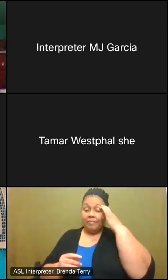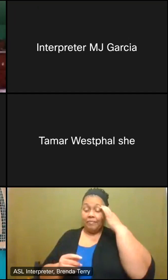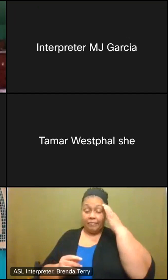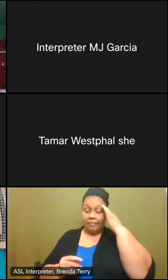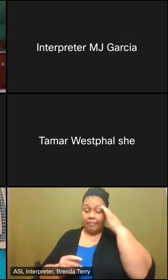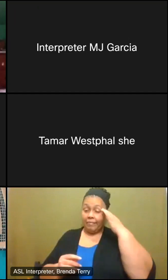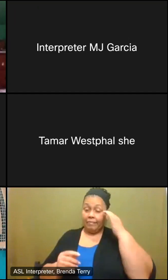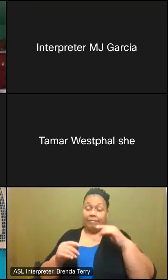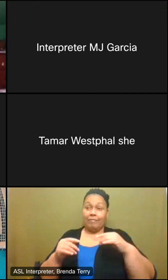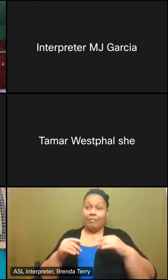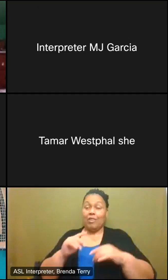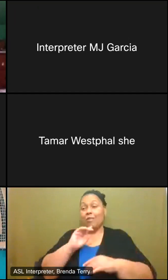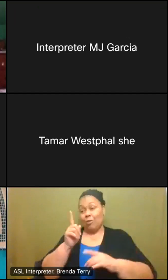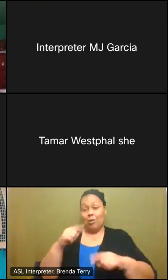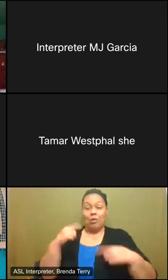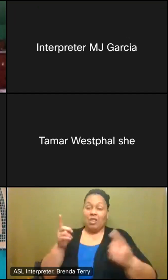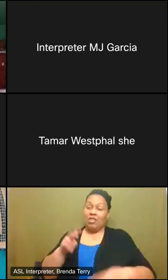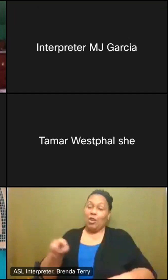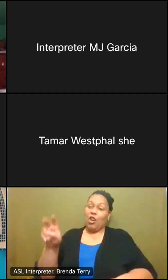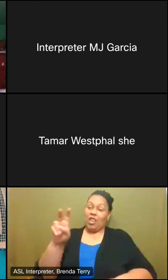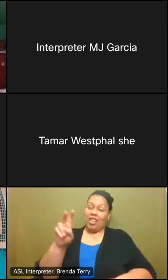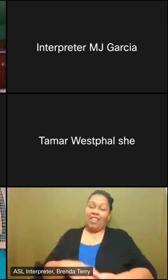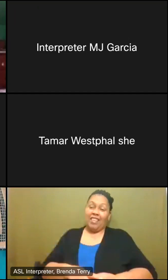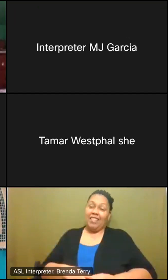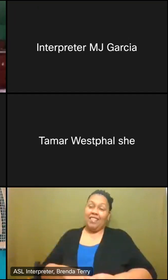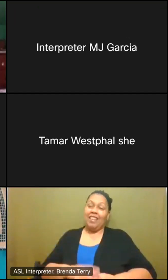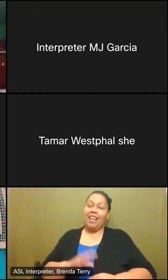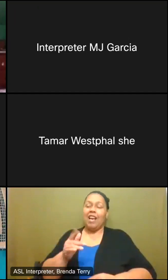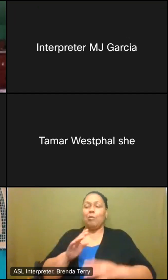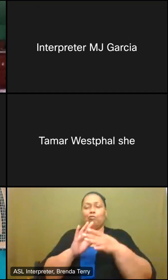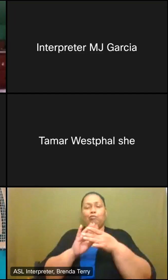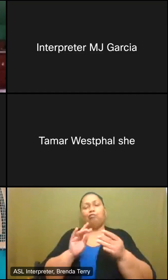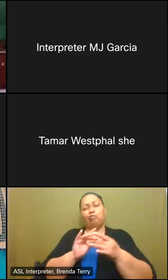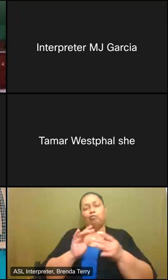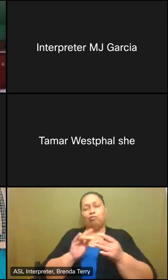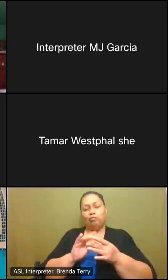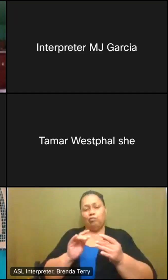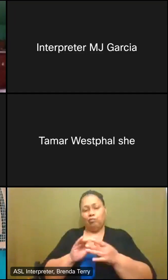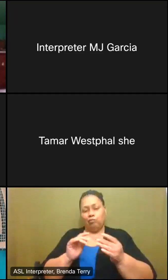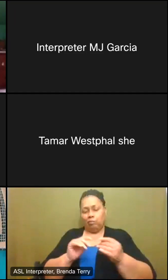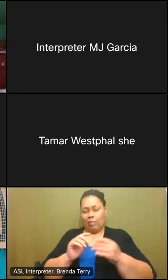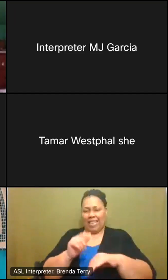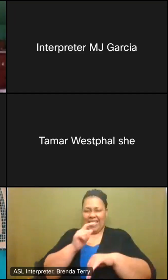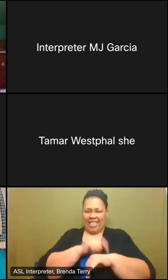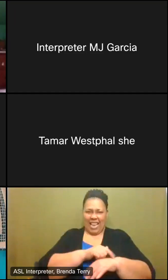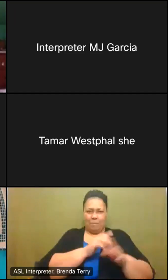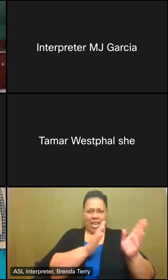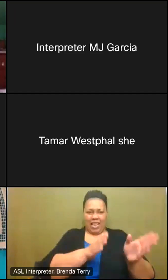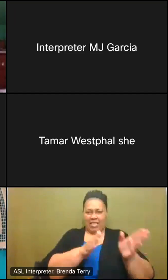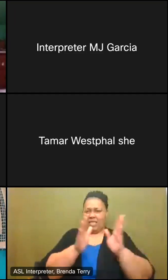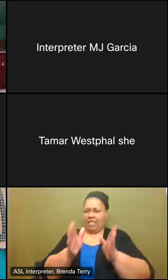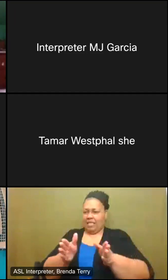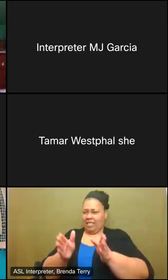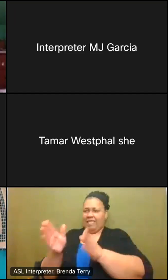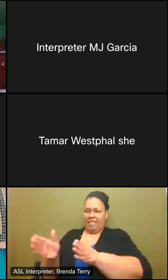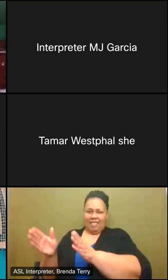it's been a journey, and that's what I would say, right? So I'll talk a little bit in like a timeline format, right? So